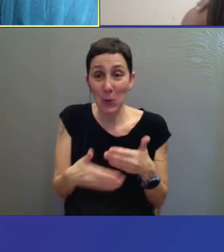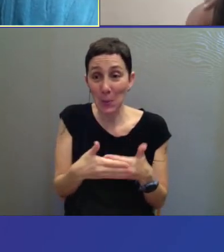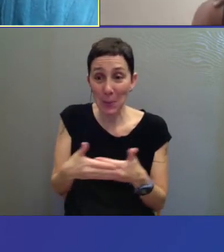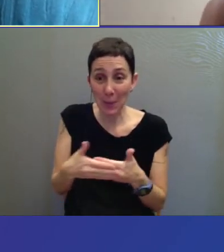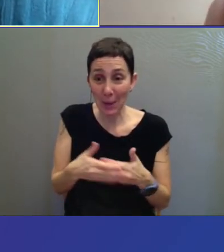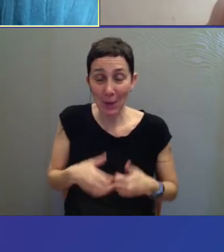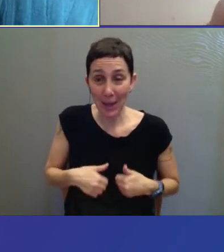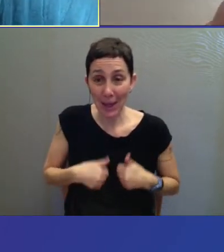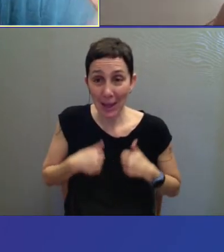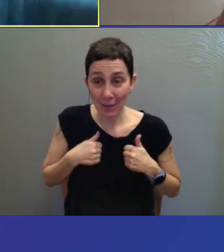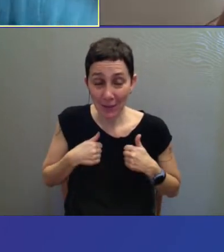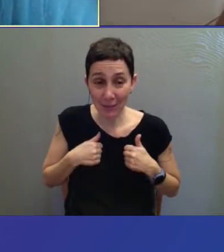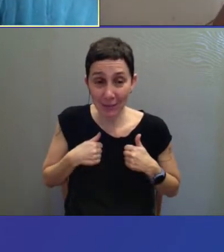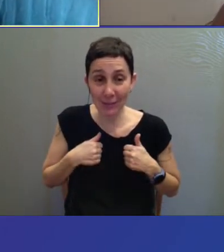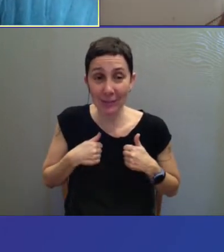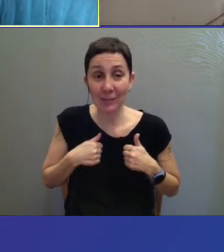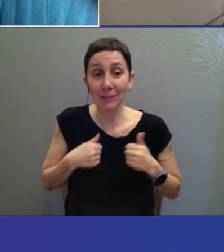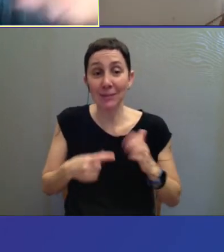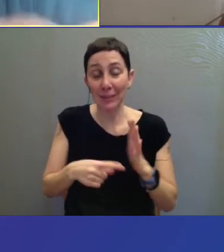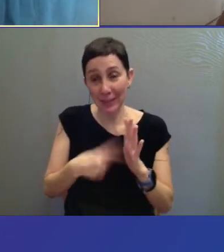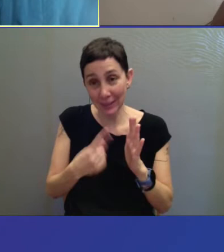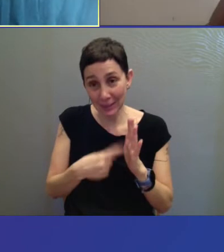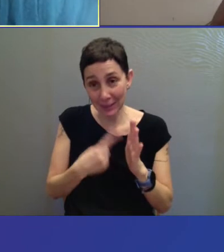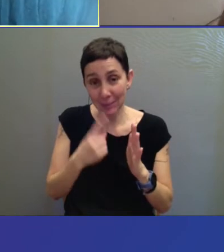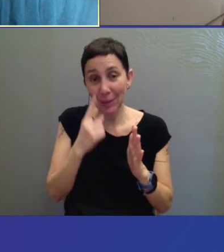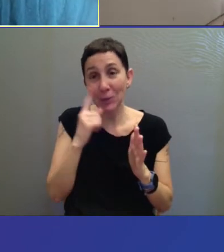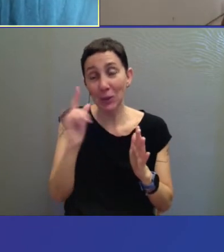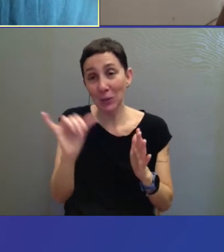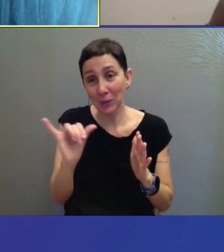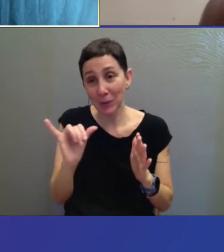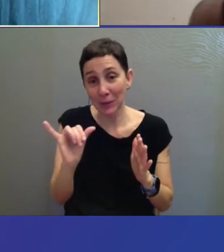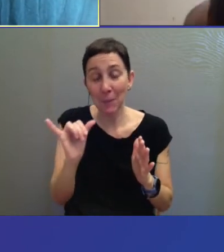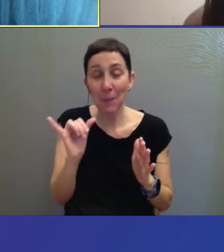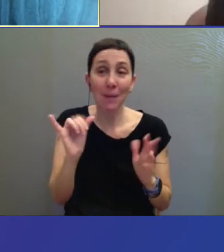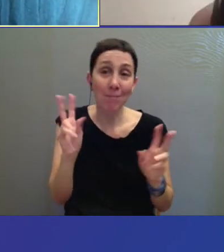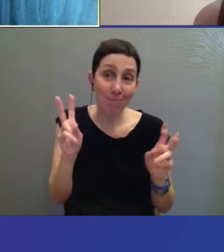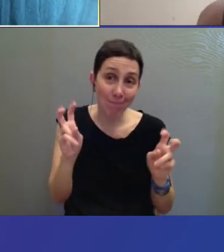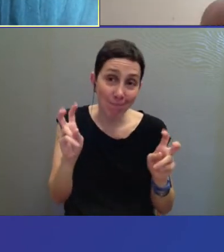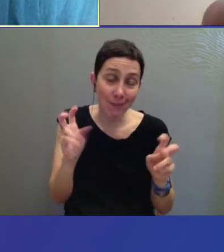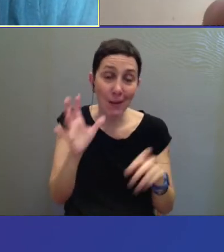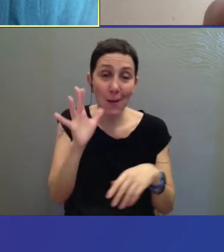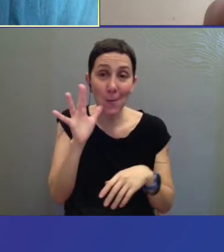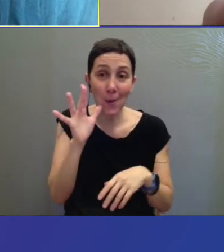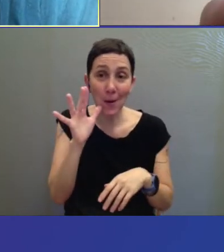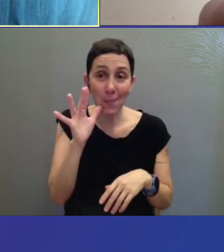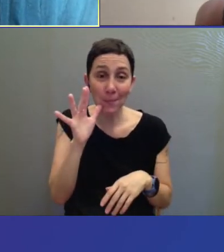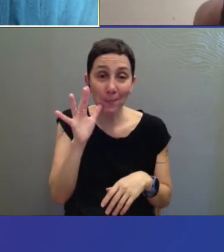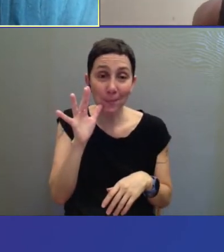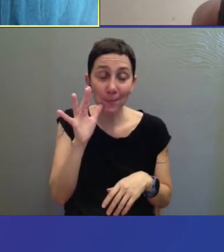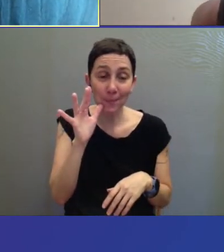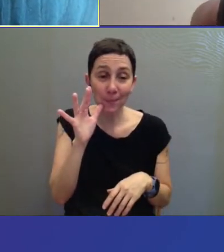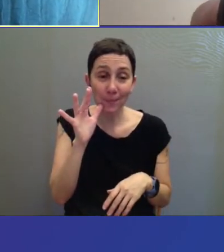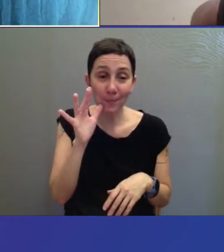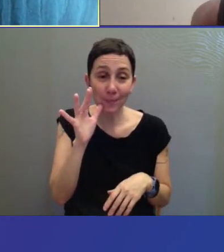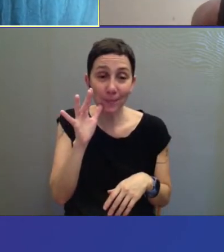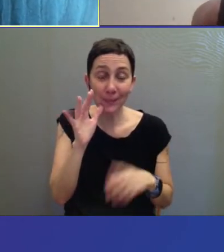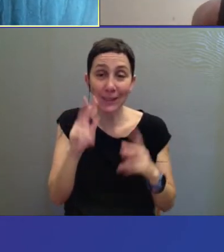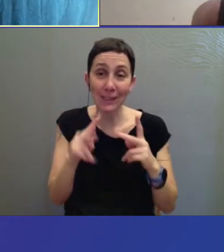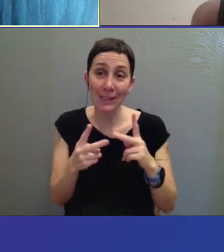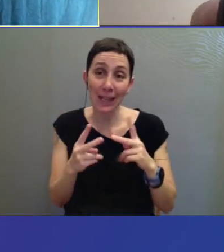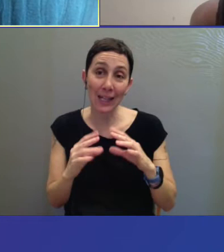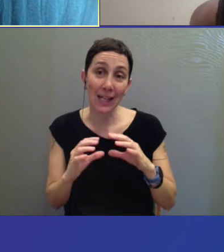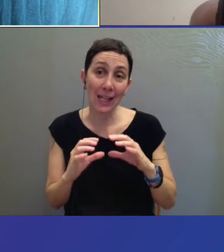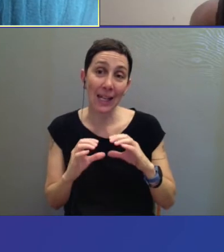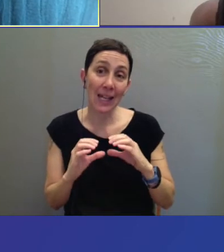can get into a thing where, a mom is sort of second class in terms